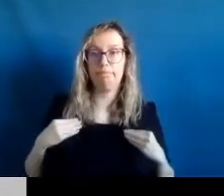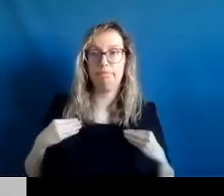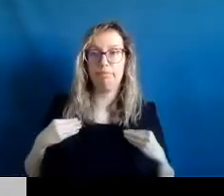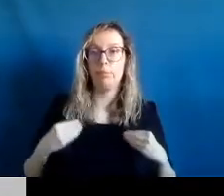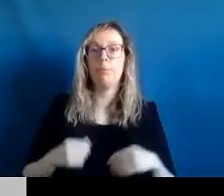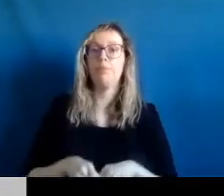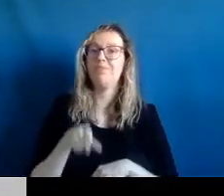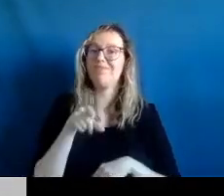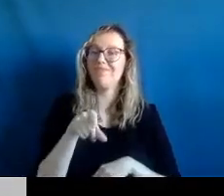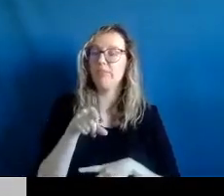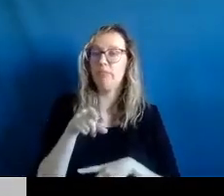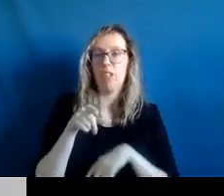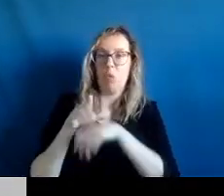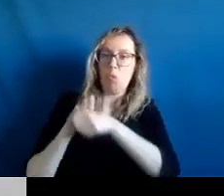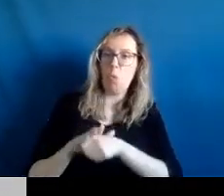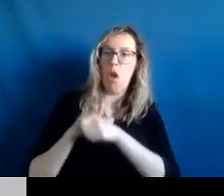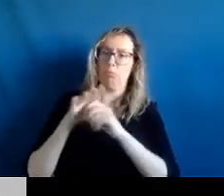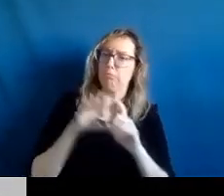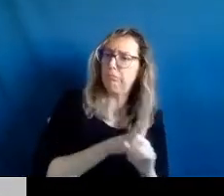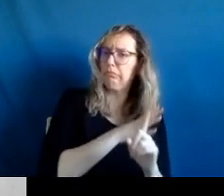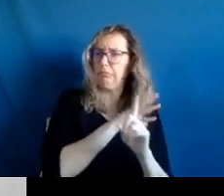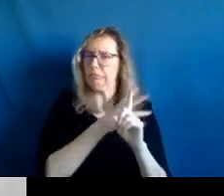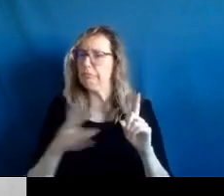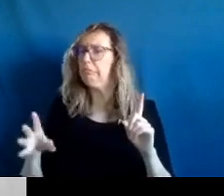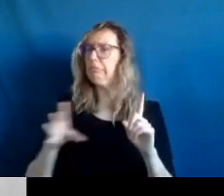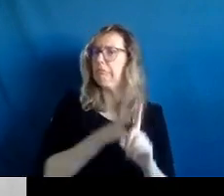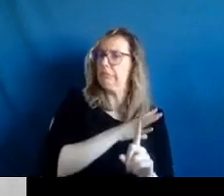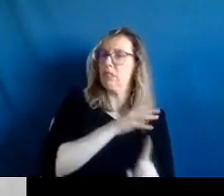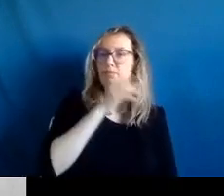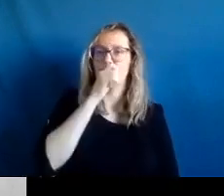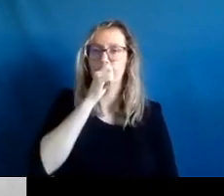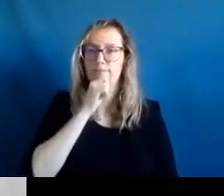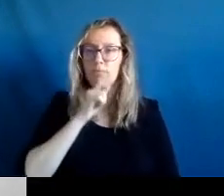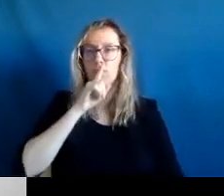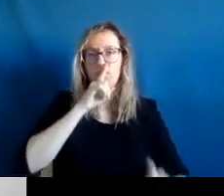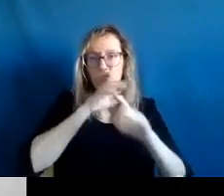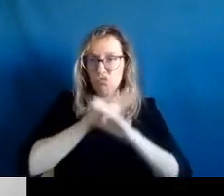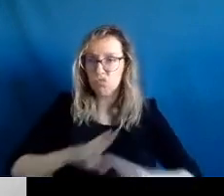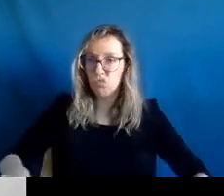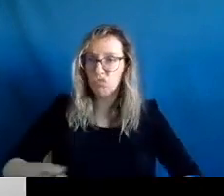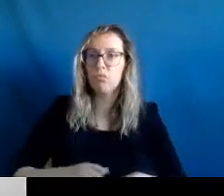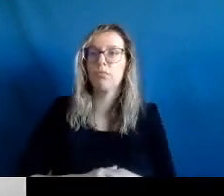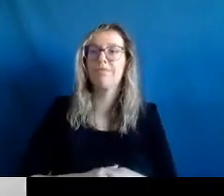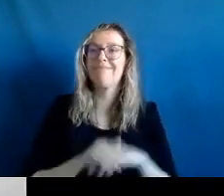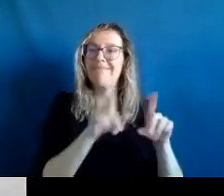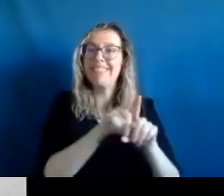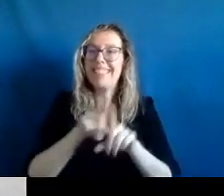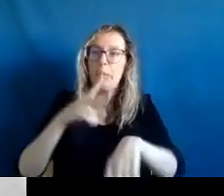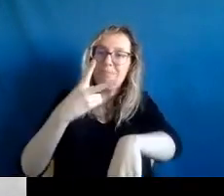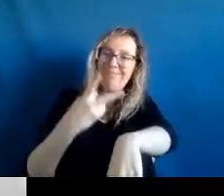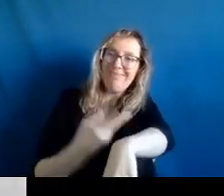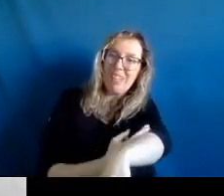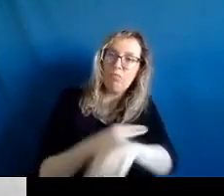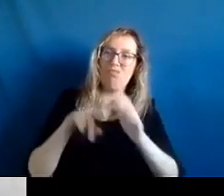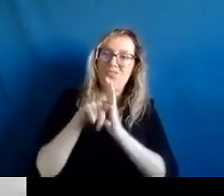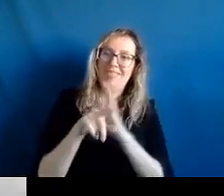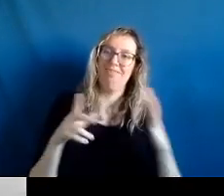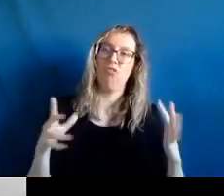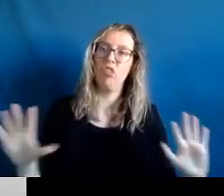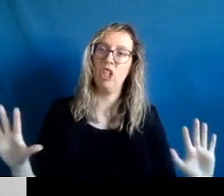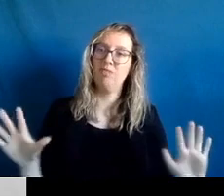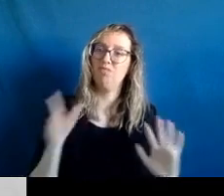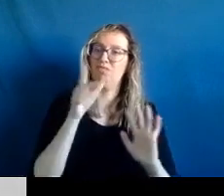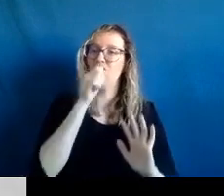and tormented, but didn't open his mouth. Like a lamb being brought to slaughter, like an ewe silent before her shearers, he